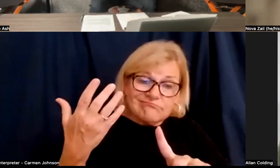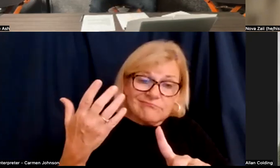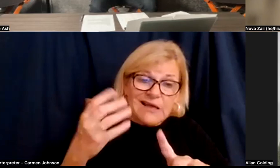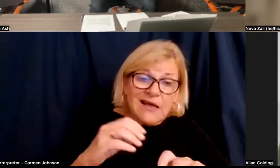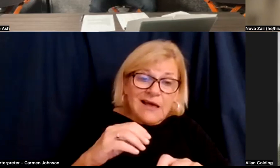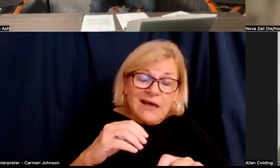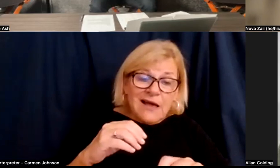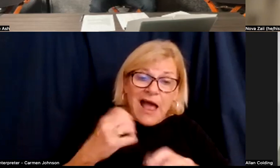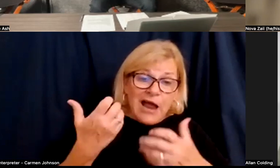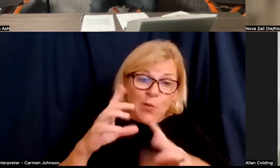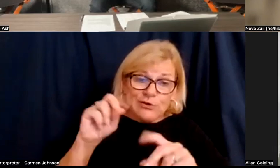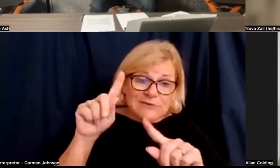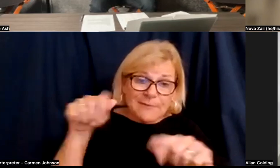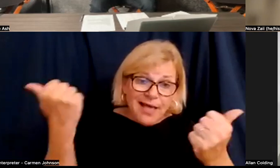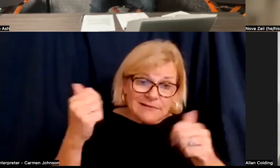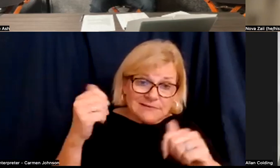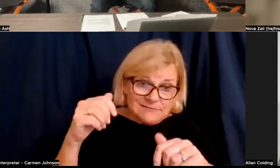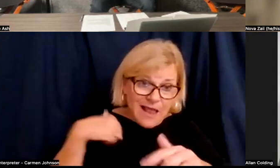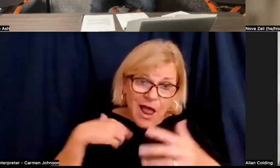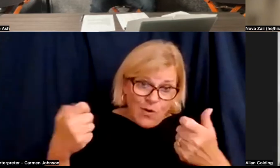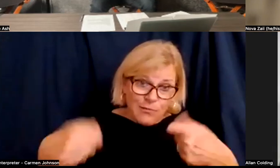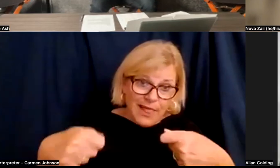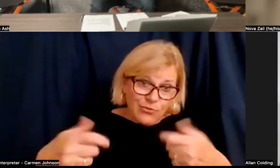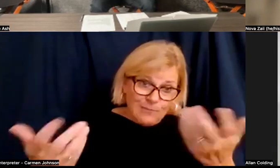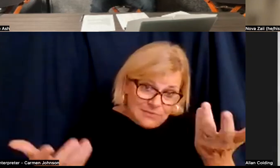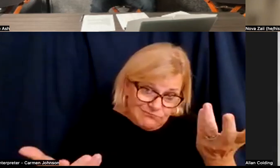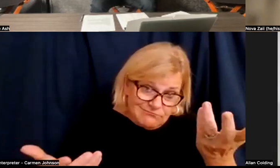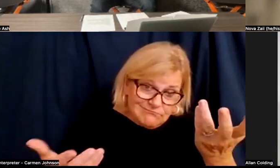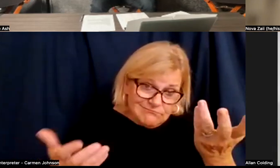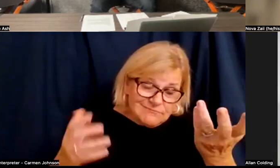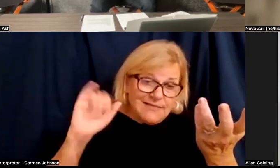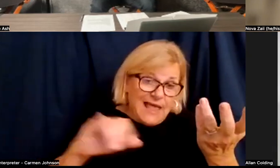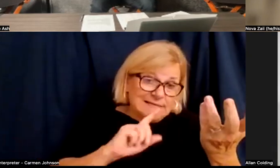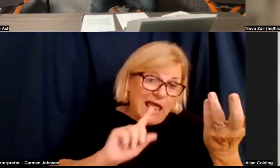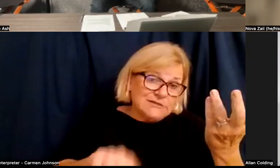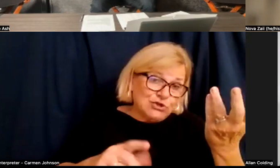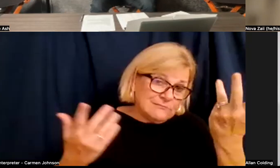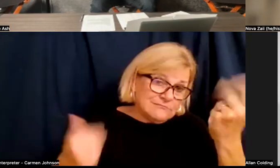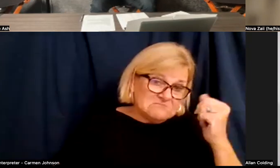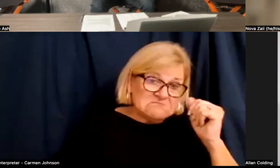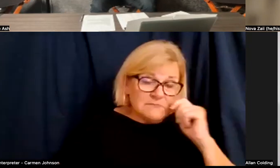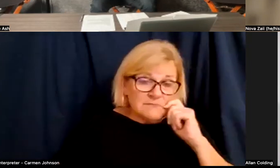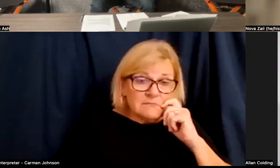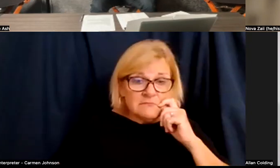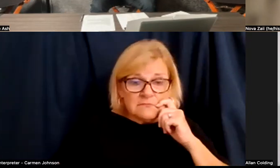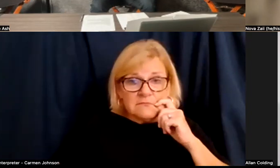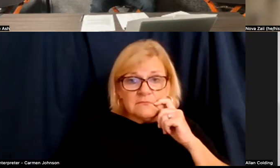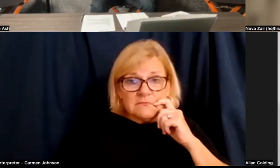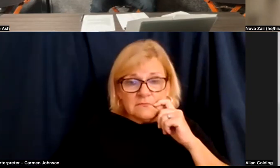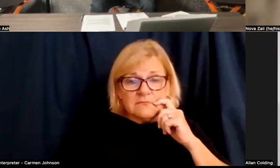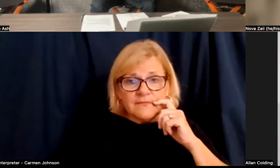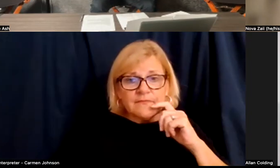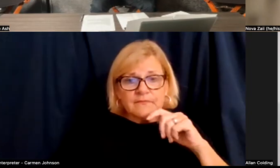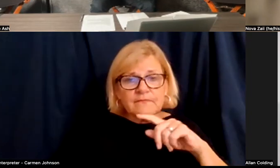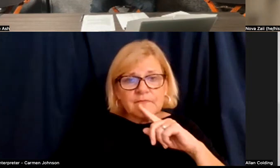more that I want to do other than playing the drums. So that's your answer. Yeah. Yeah. And